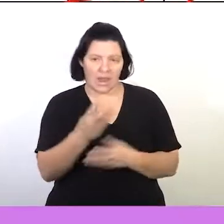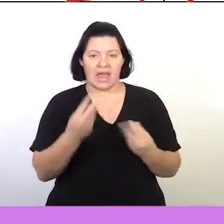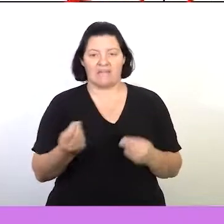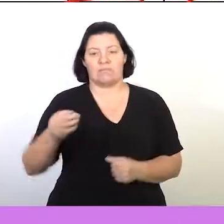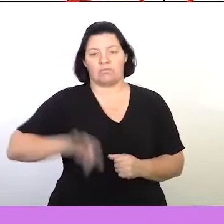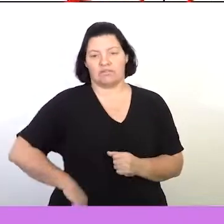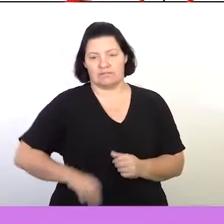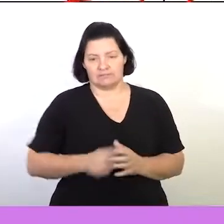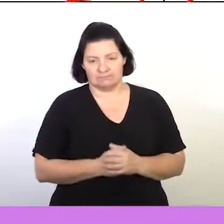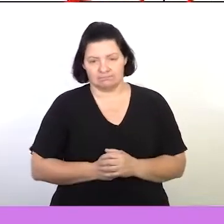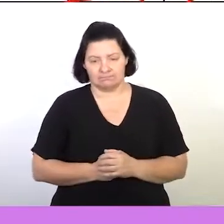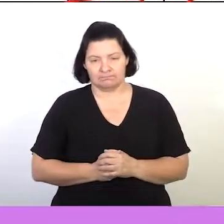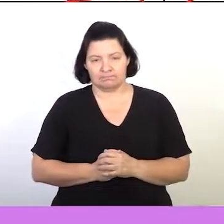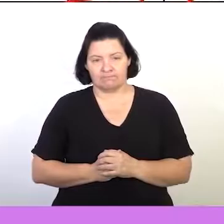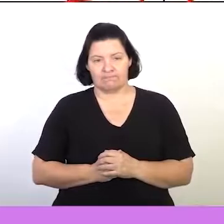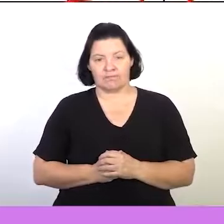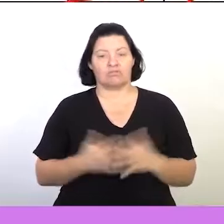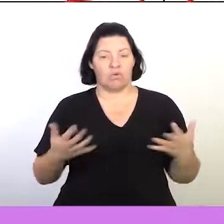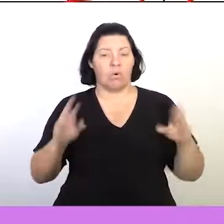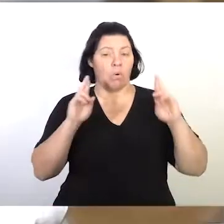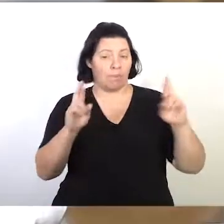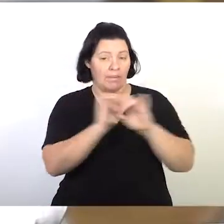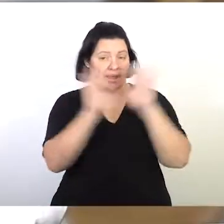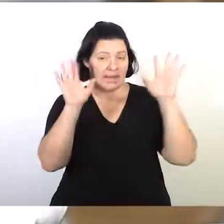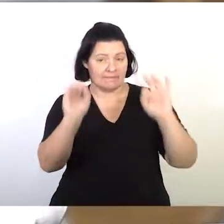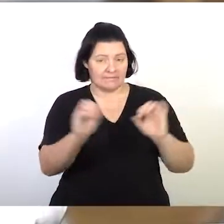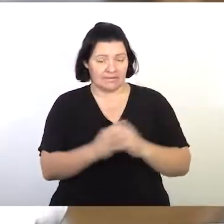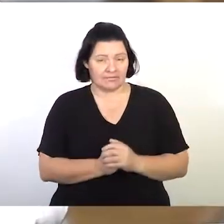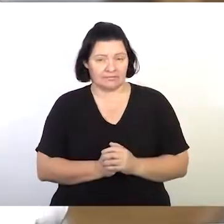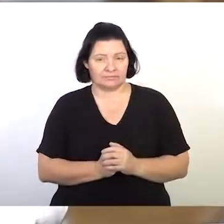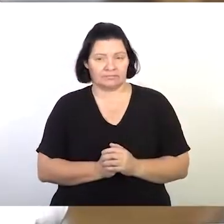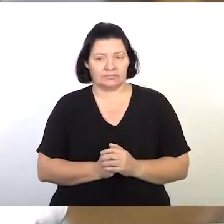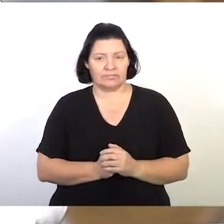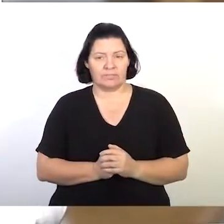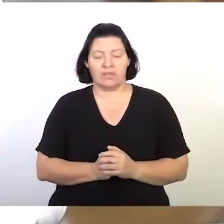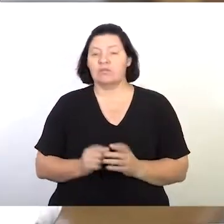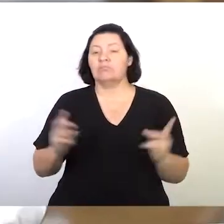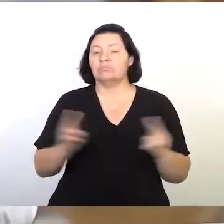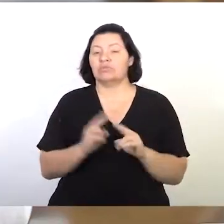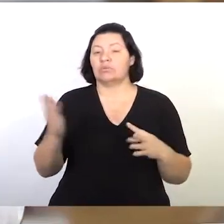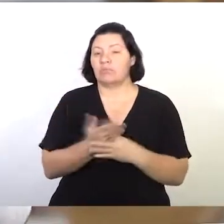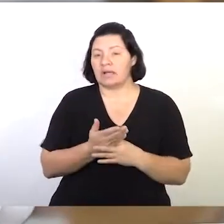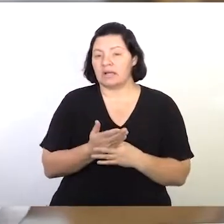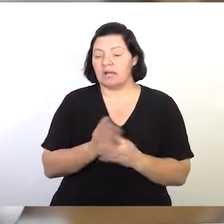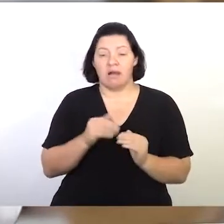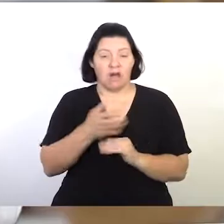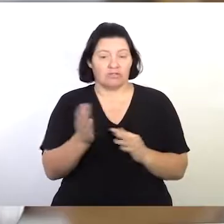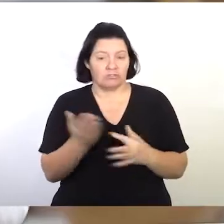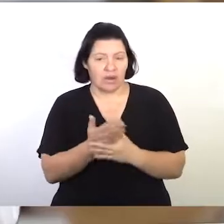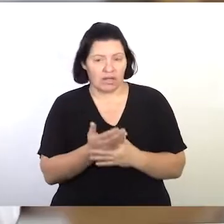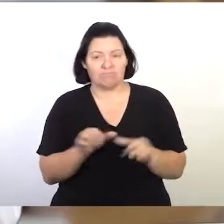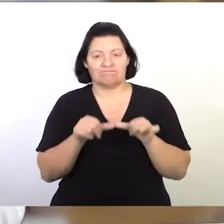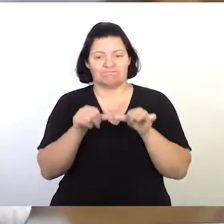Elijah's Sports Shop will definitely make a profit. So I hope that is clear to you guys. All right, guys, let's take a short break.